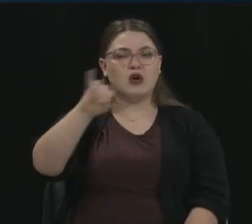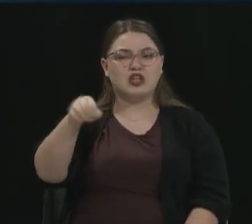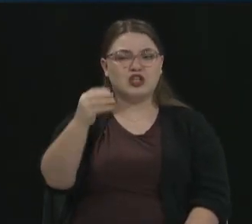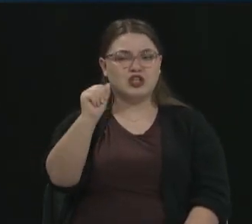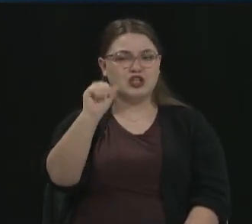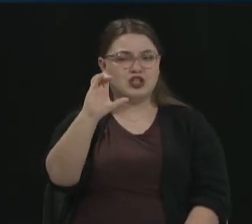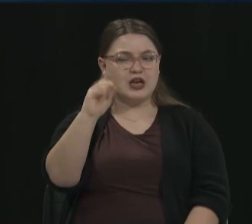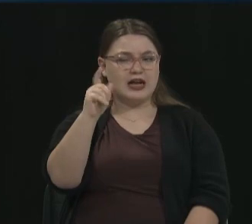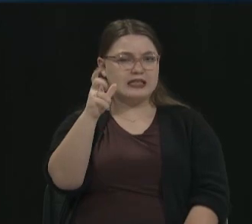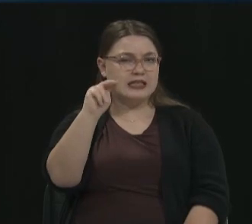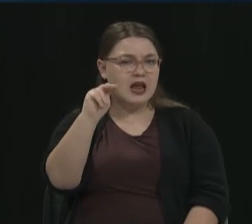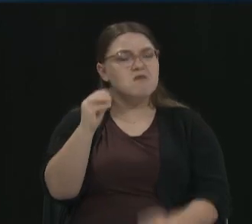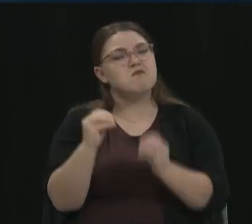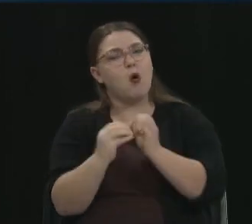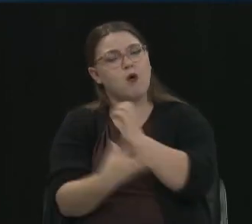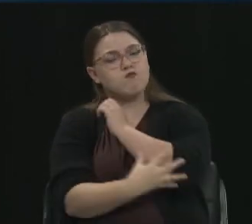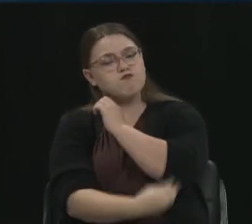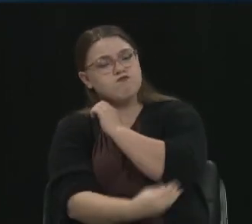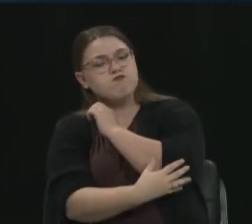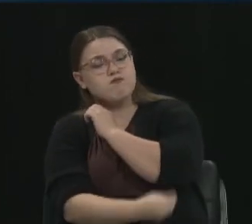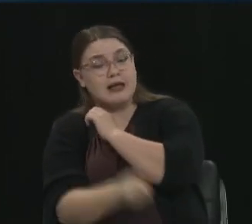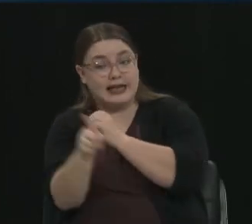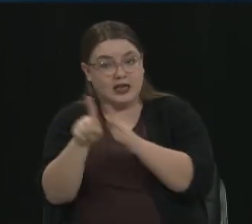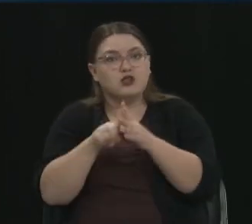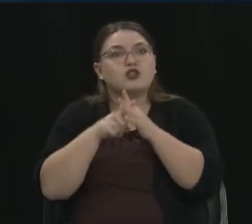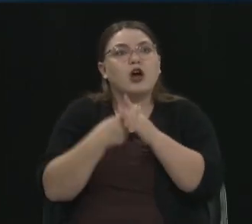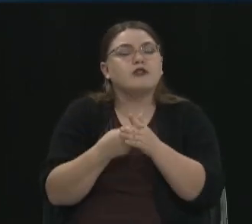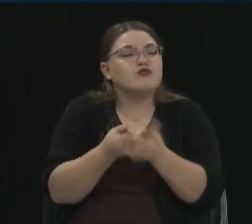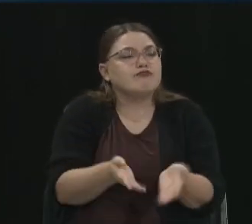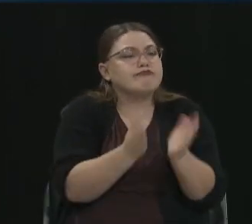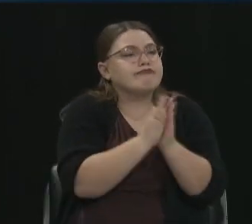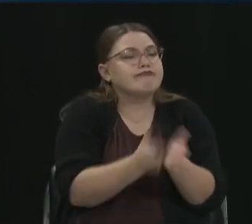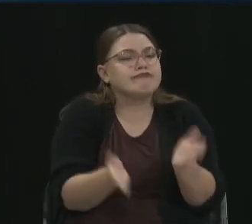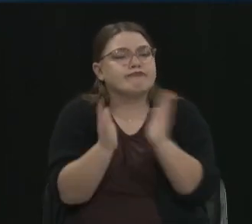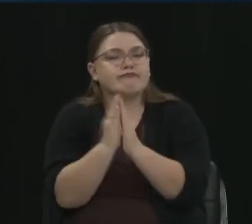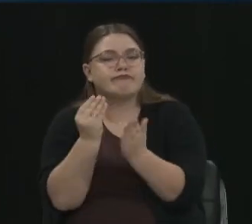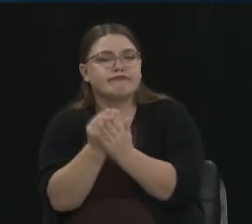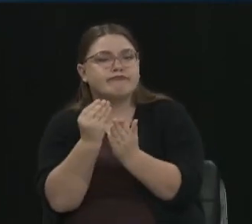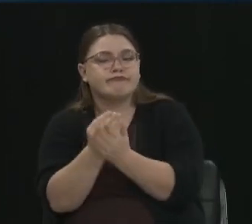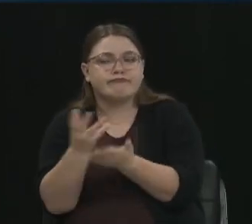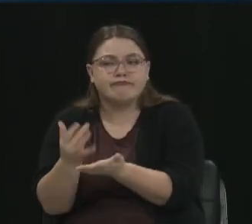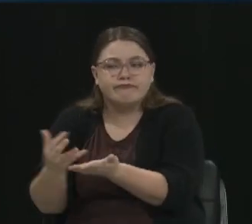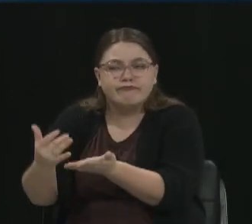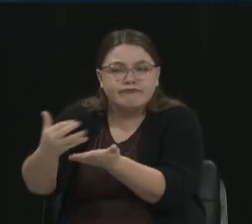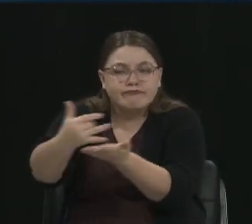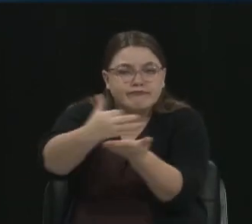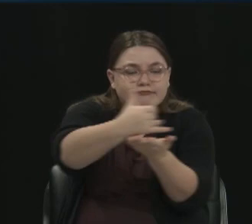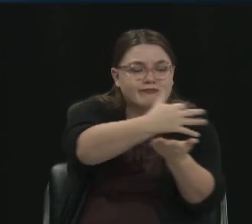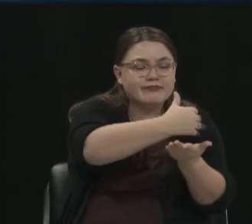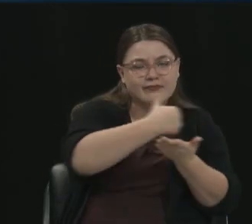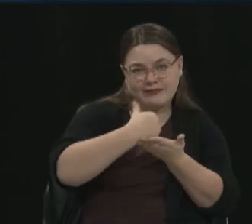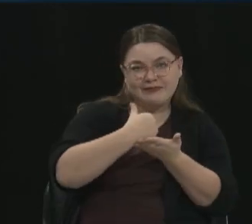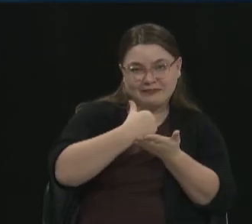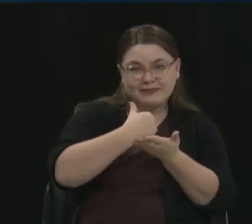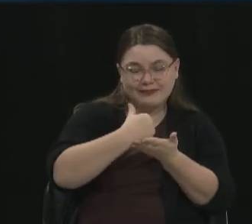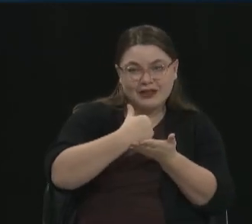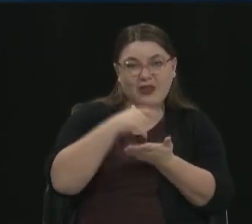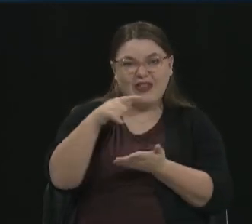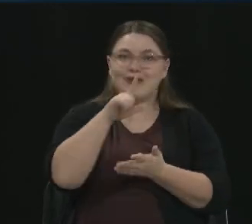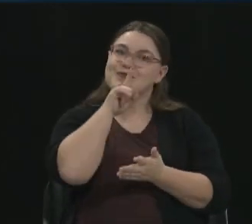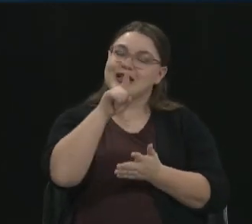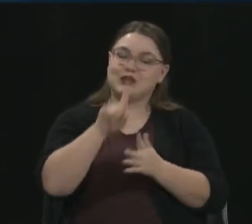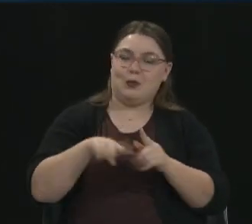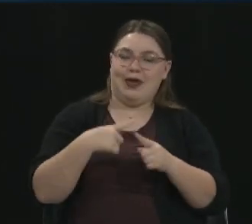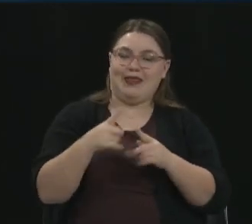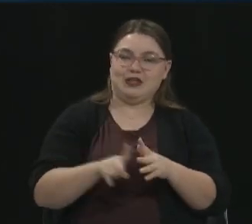that he began to then fundraise. And of course, then you have to figure out ways to get people to give you things. So